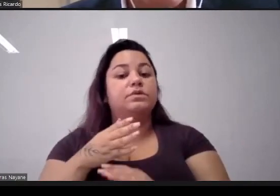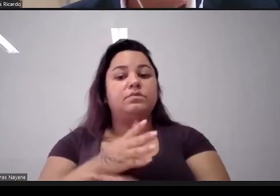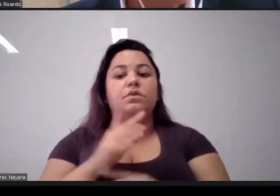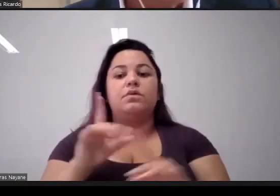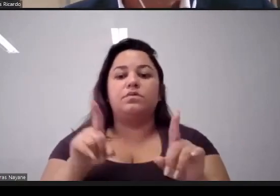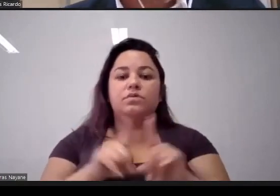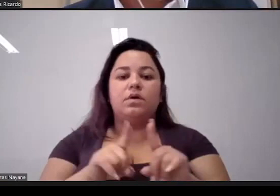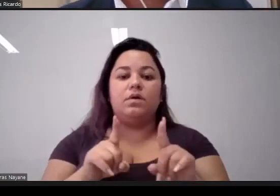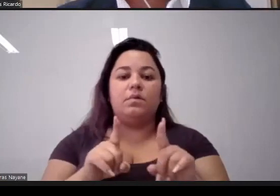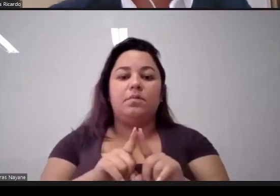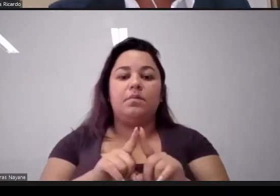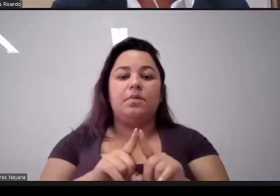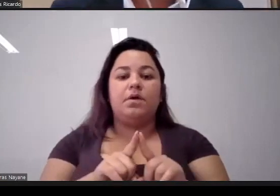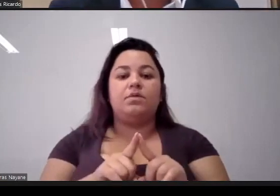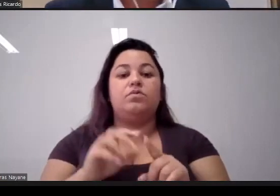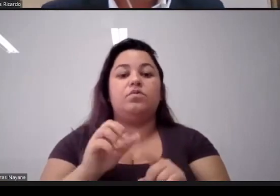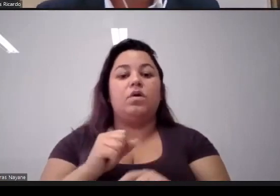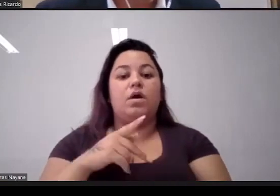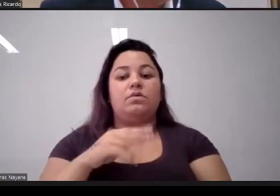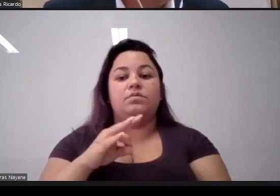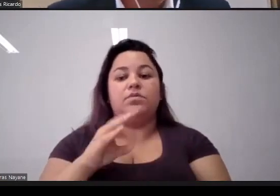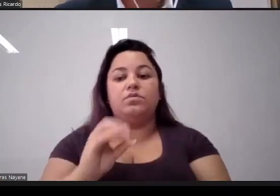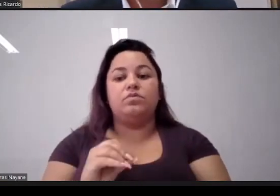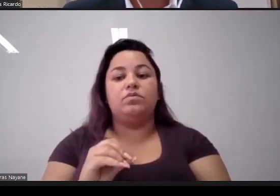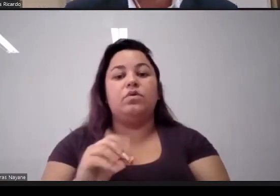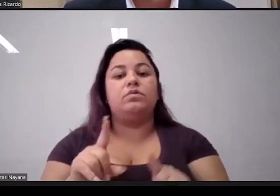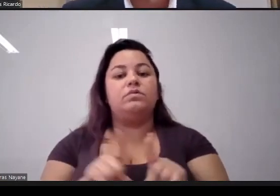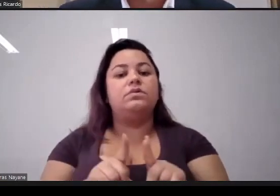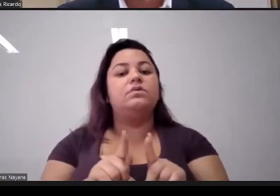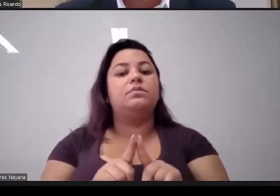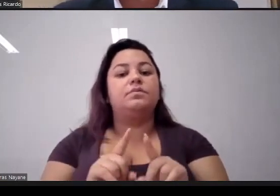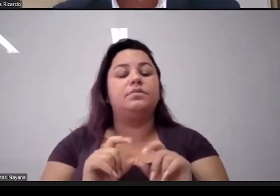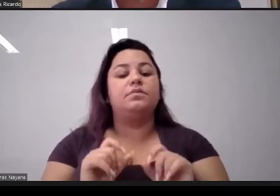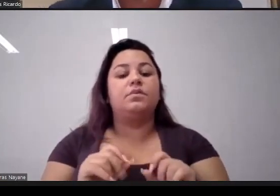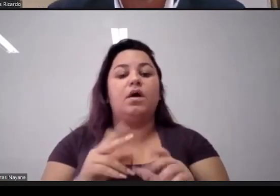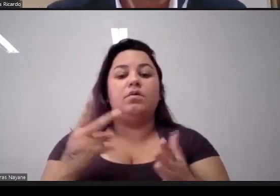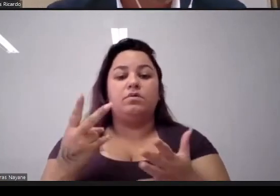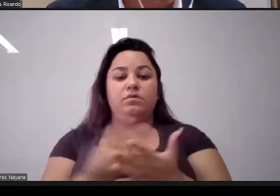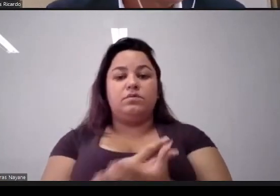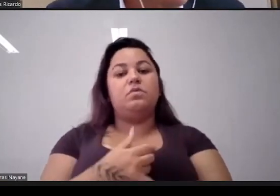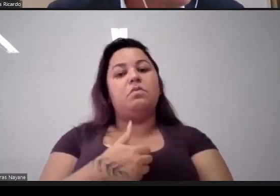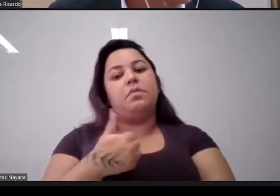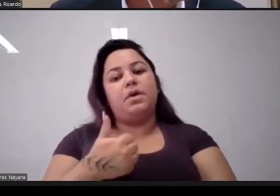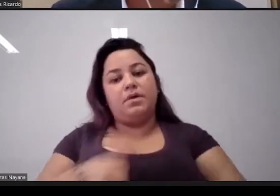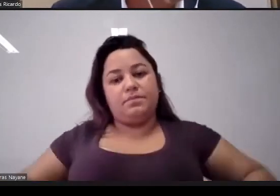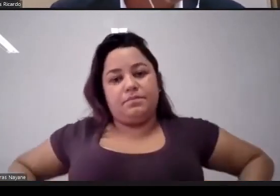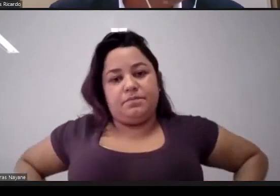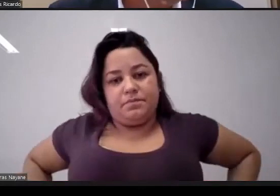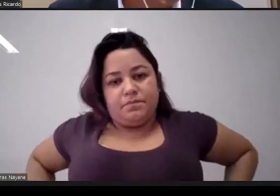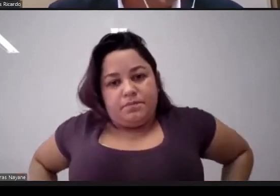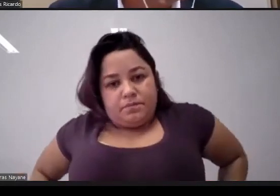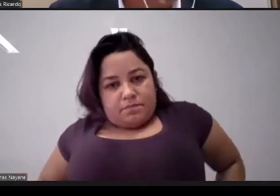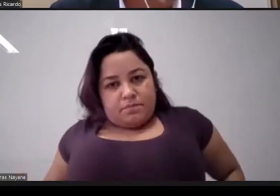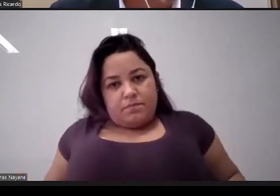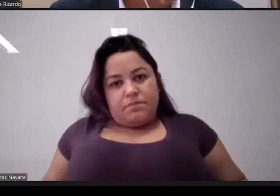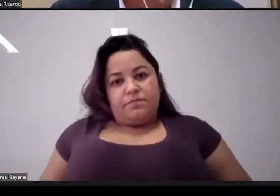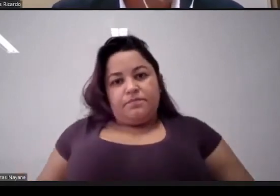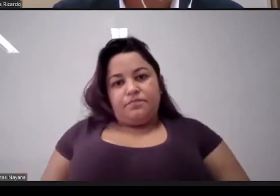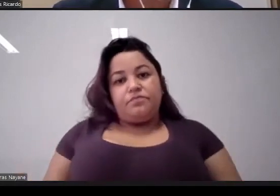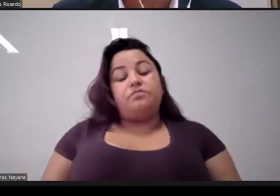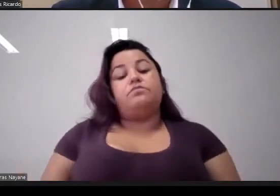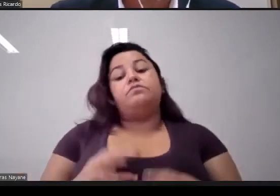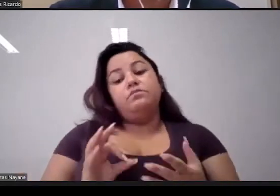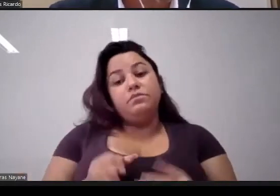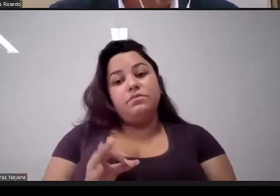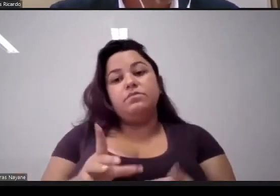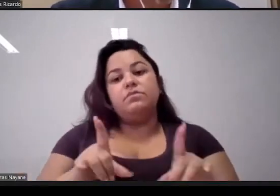that were inserted in this system. So I think that when it comes to formalization of the work, it's really